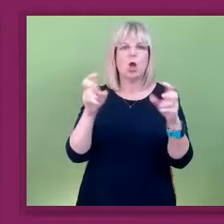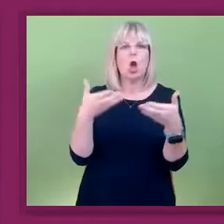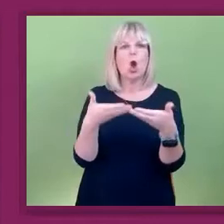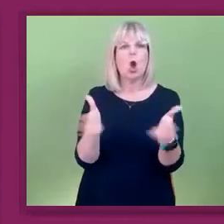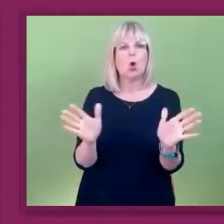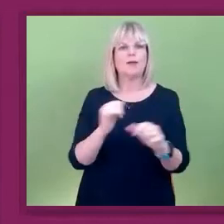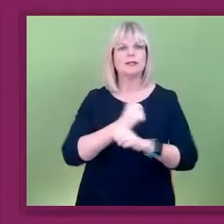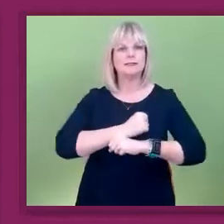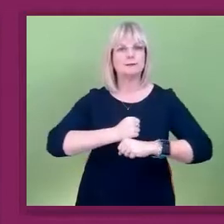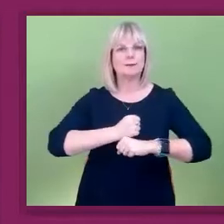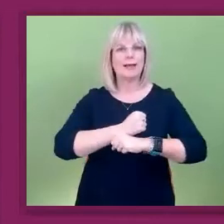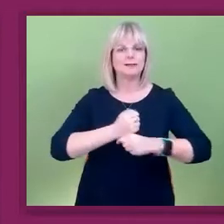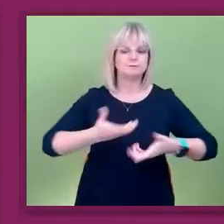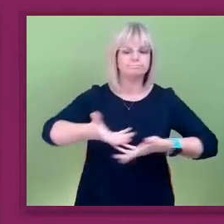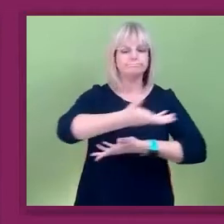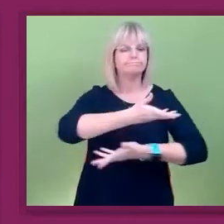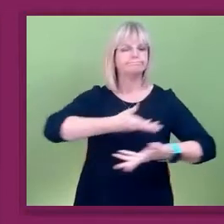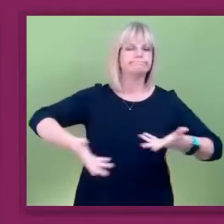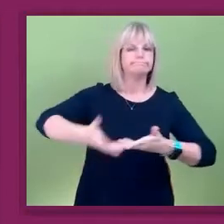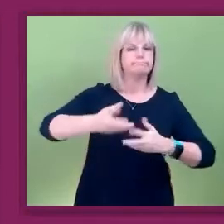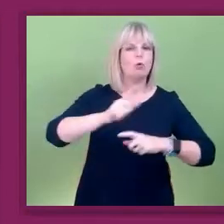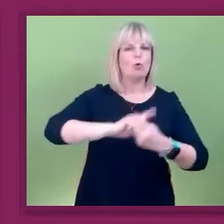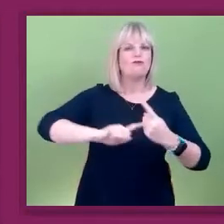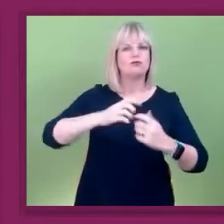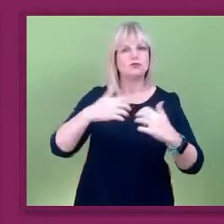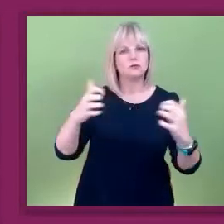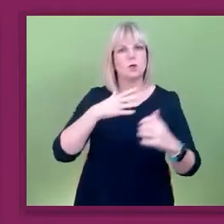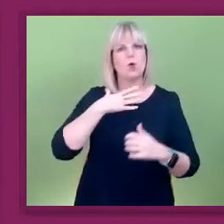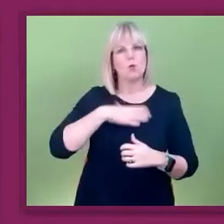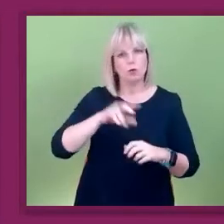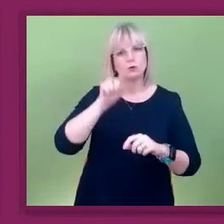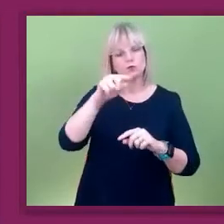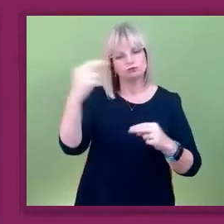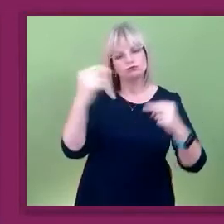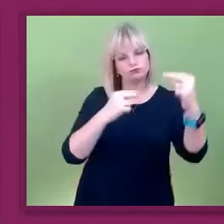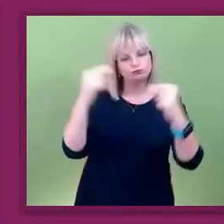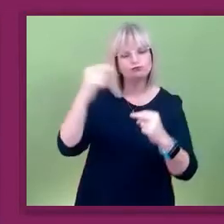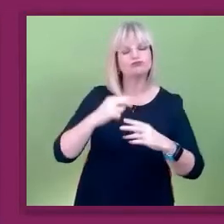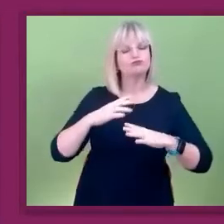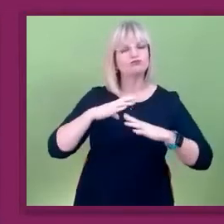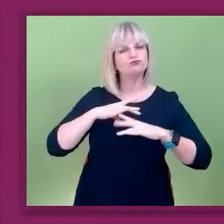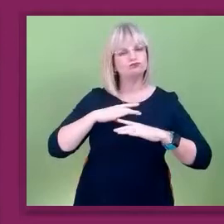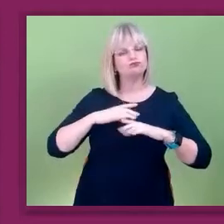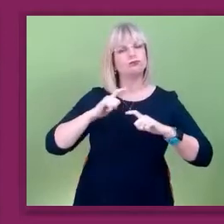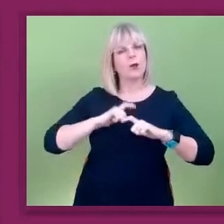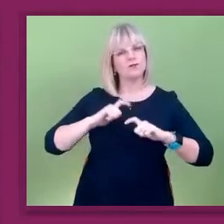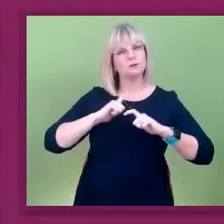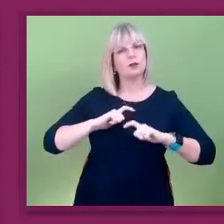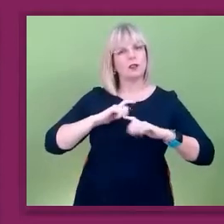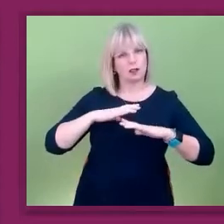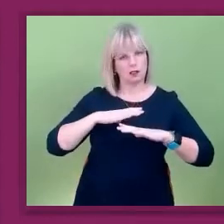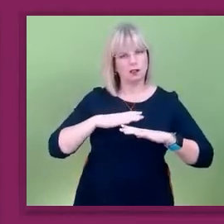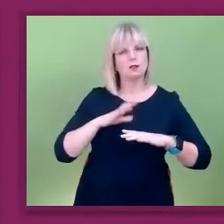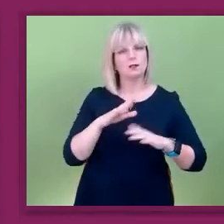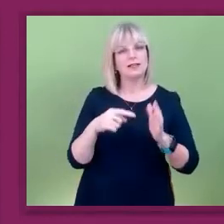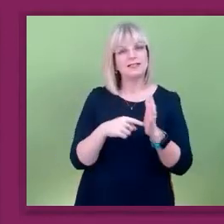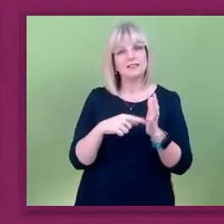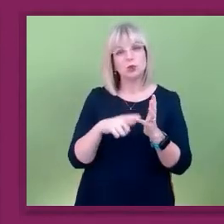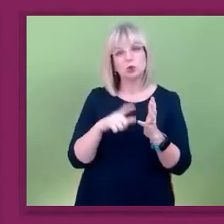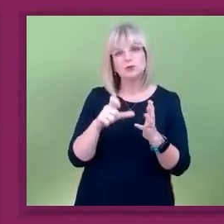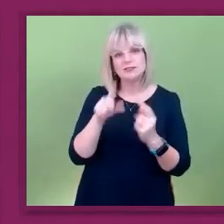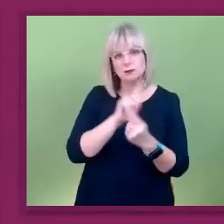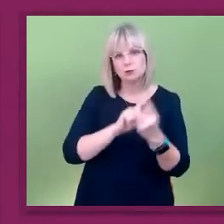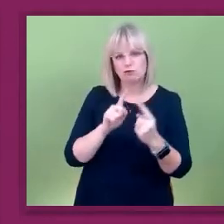be a comfortable space for all of you who are attending. And the TUC Women's Conference, for many of you, you may know,